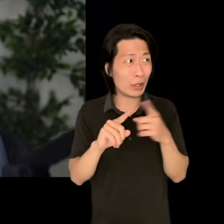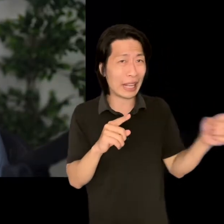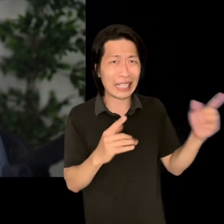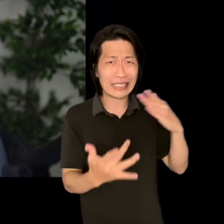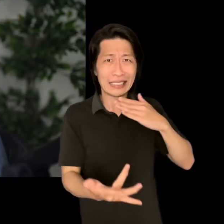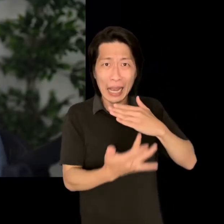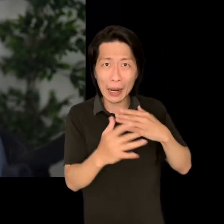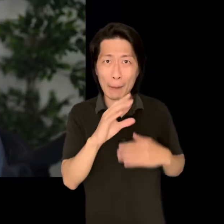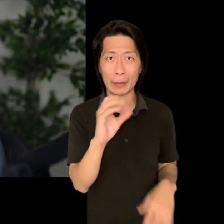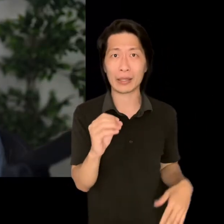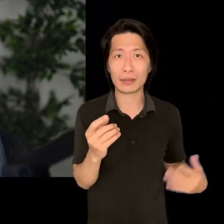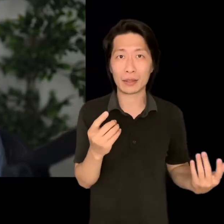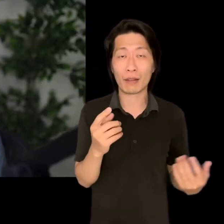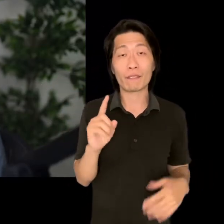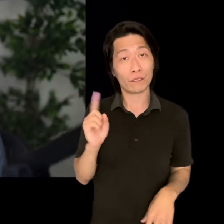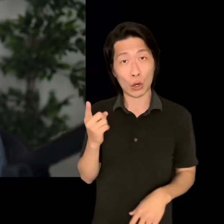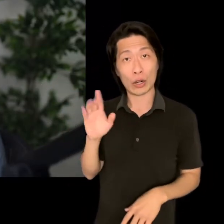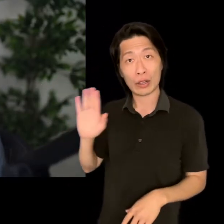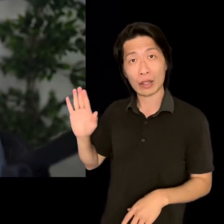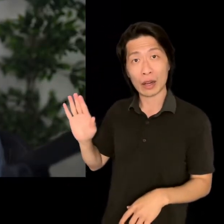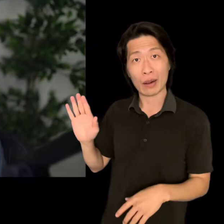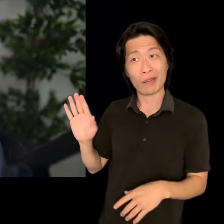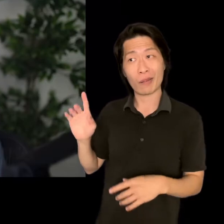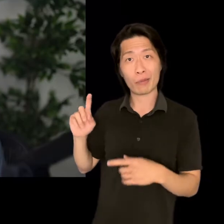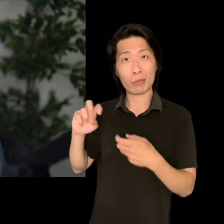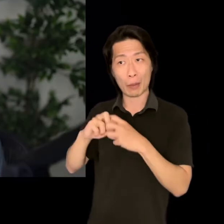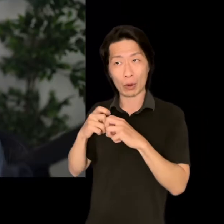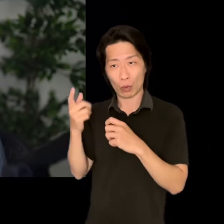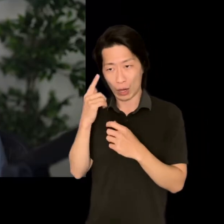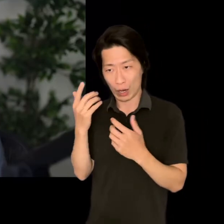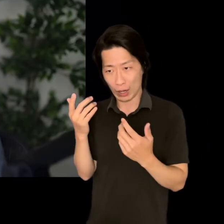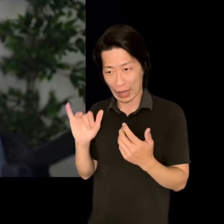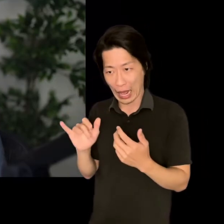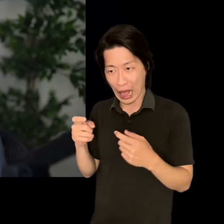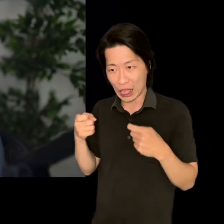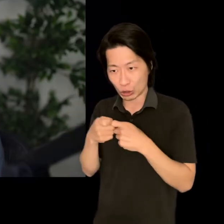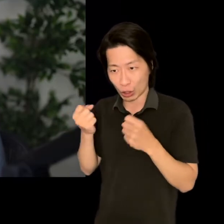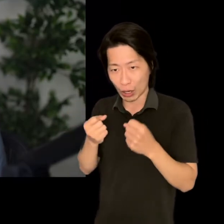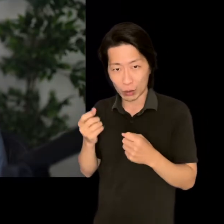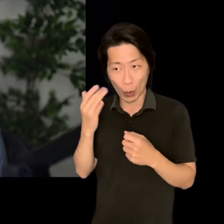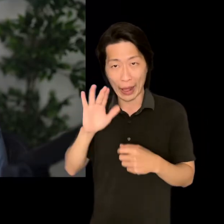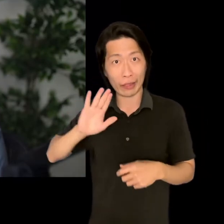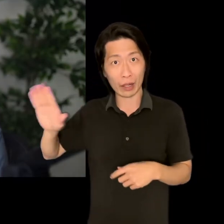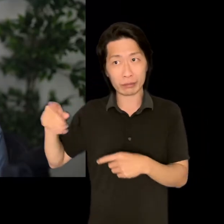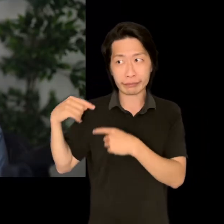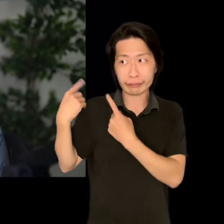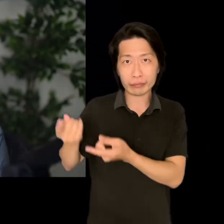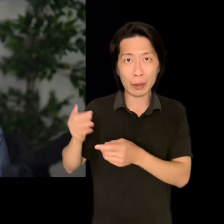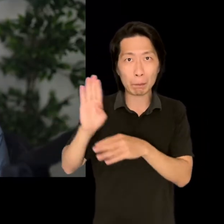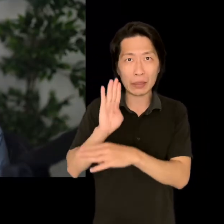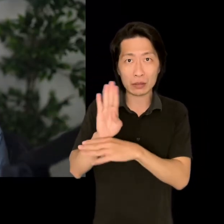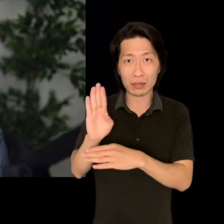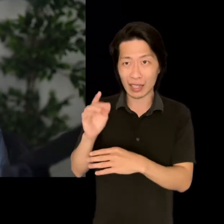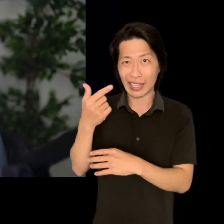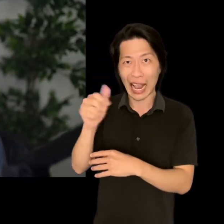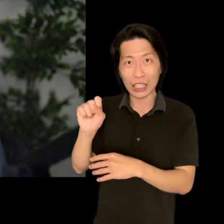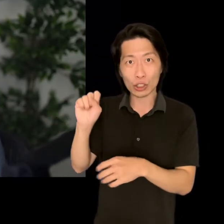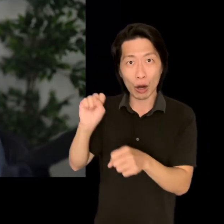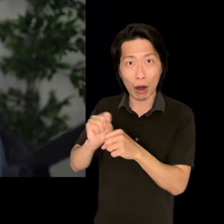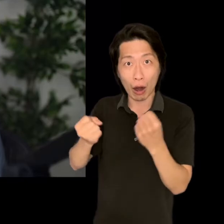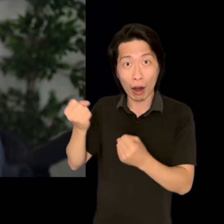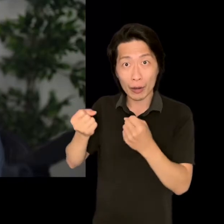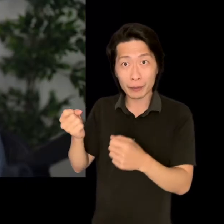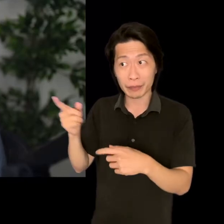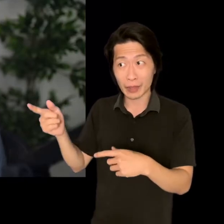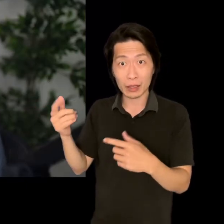close to be able to compete with the innovation and pace of a tech company. And first, they had a problem with electric cars and being disrupted, and